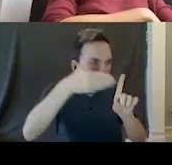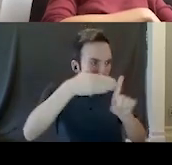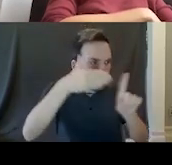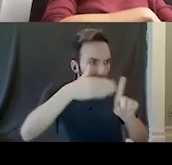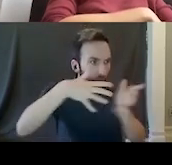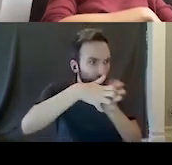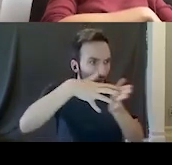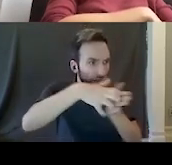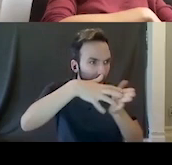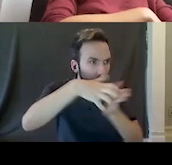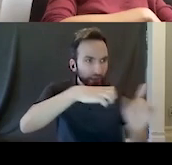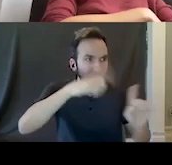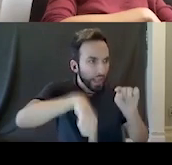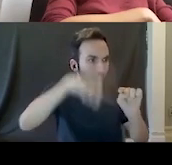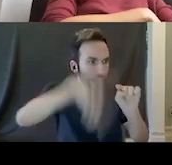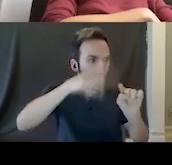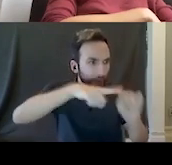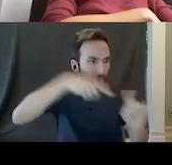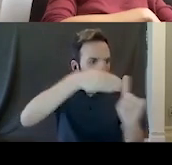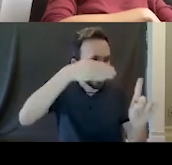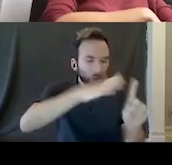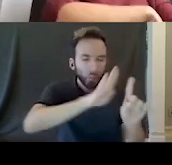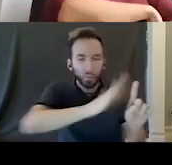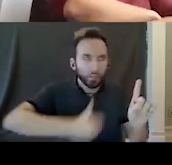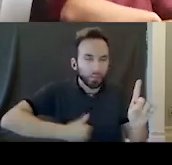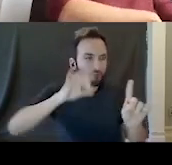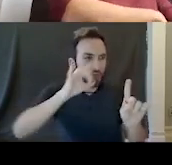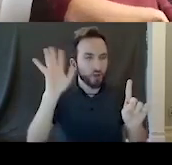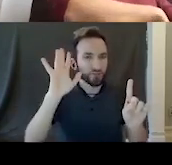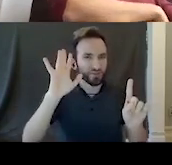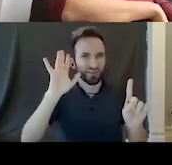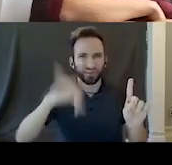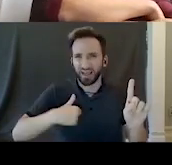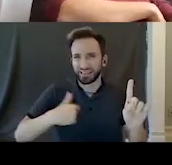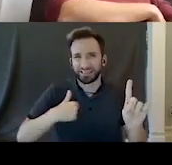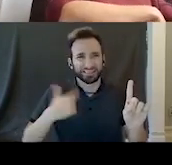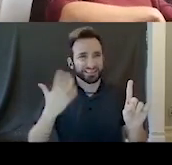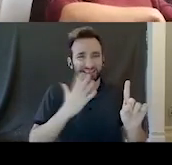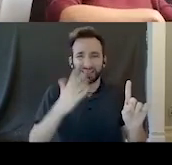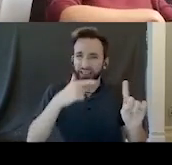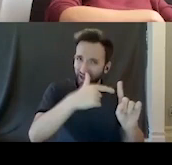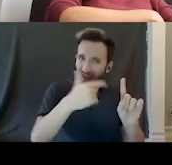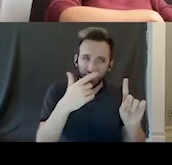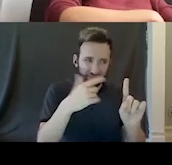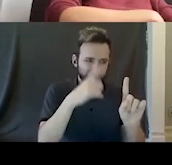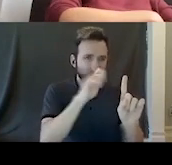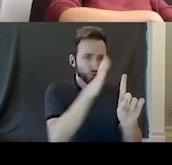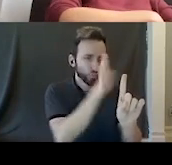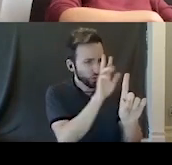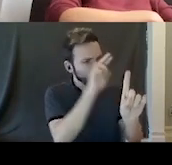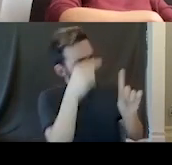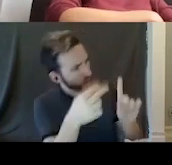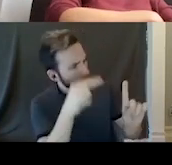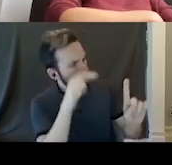disability is to talk about how difficult their life is, you're doing something wrong. The person has strengths and weaknesses. You would